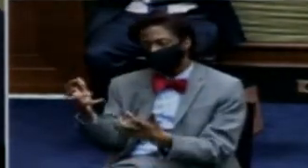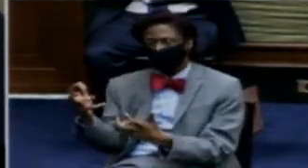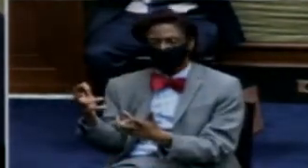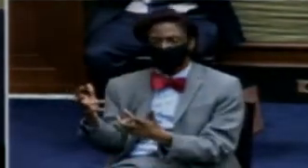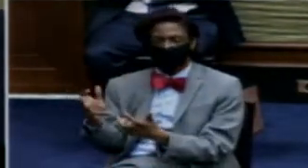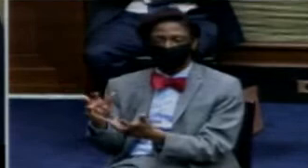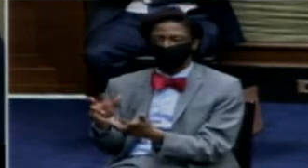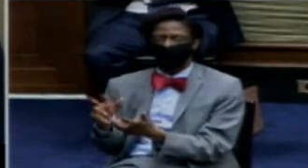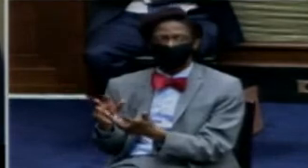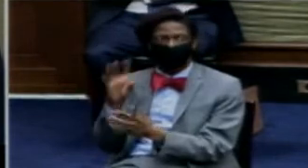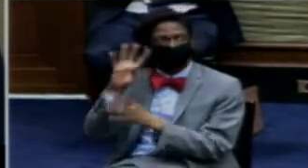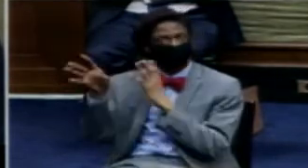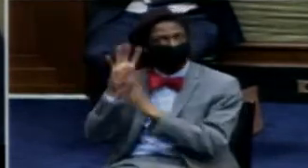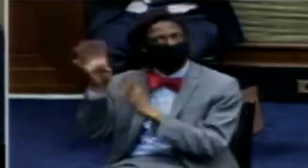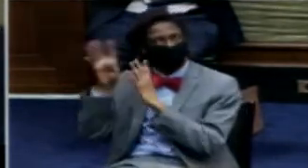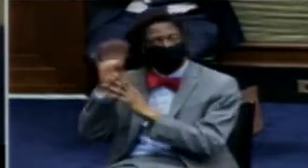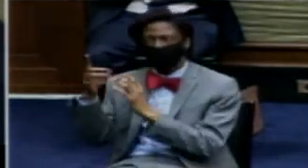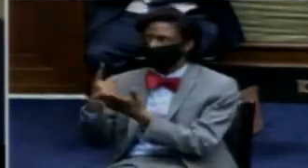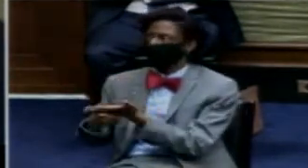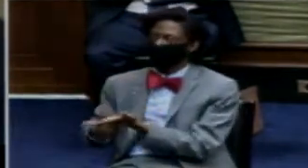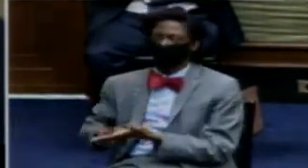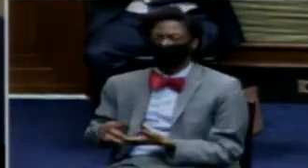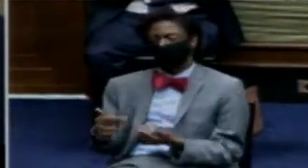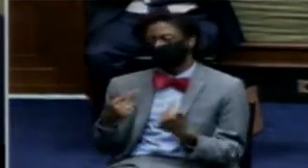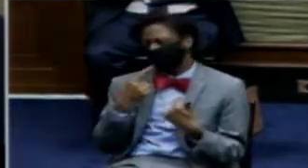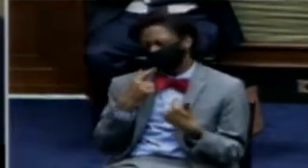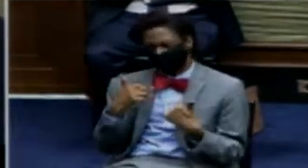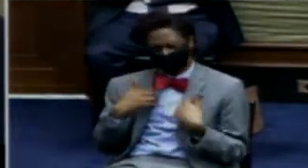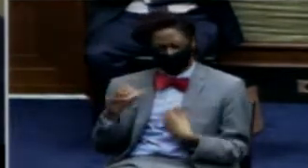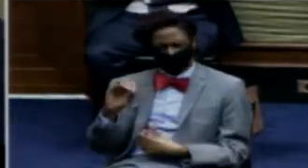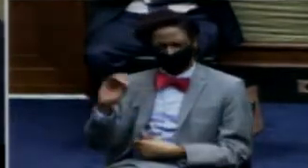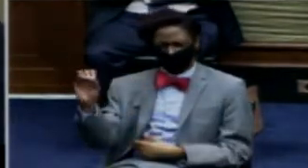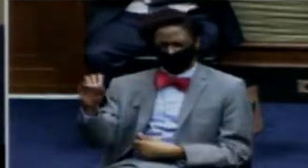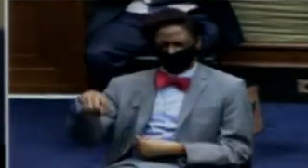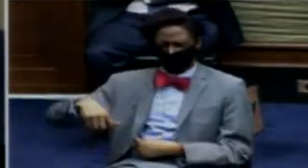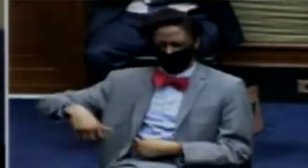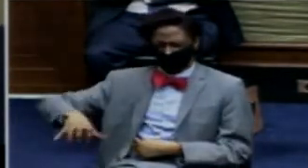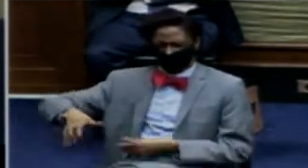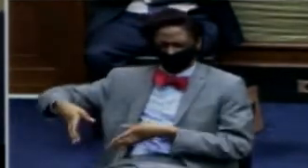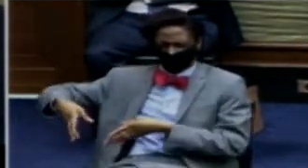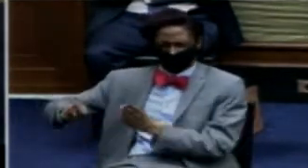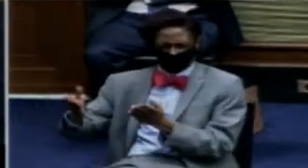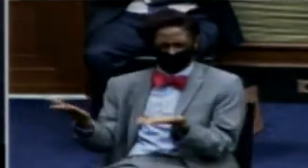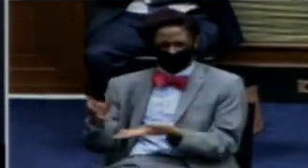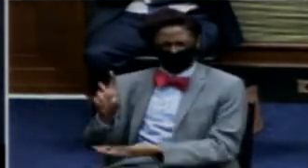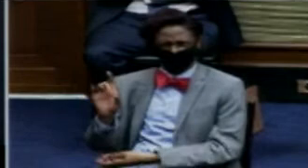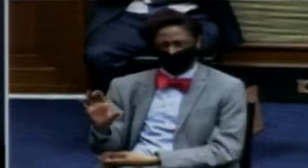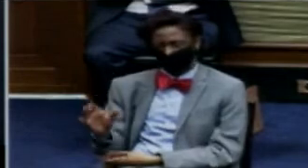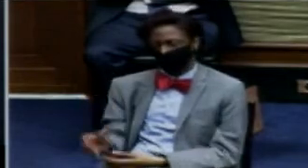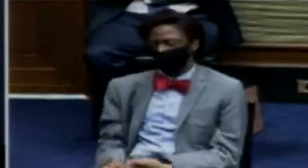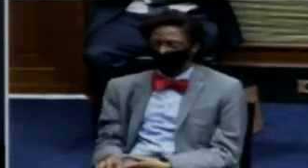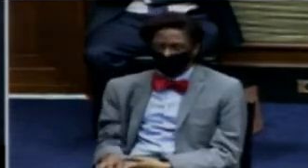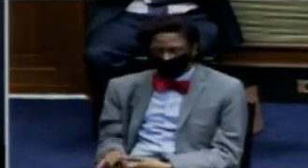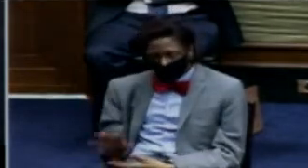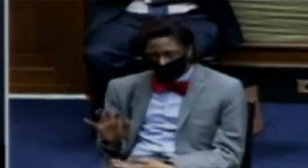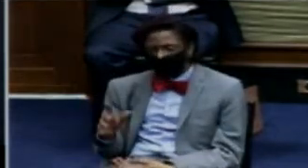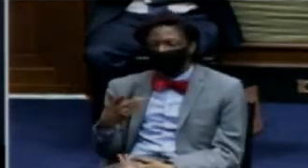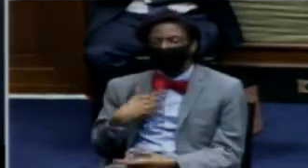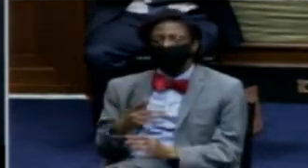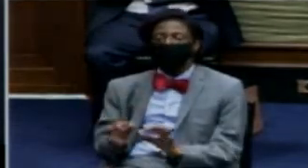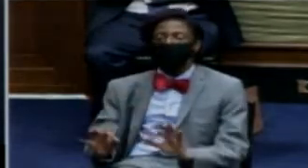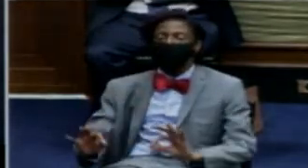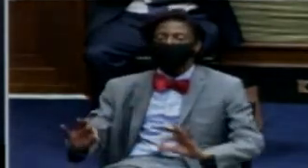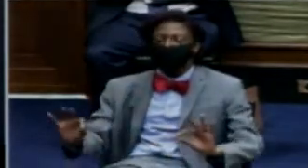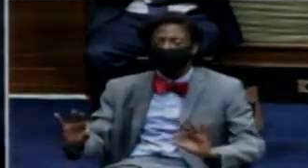whatever arguments they can think of. Someone said there's no bowling alley in the District of Columbia. These are frivolous